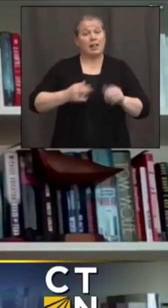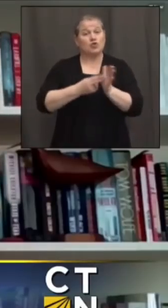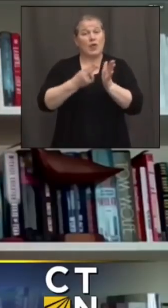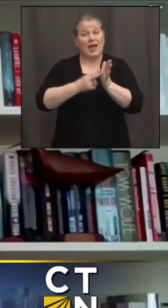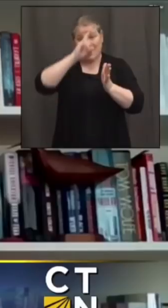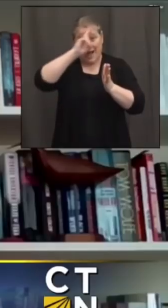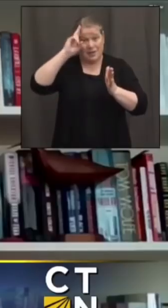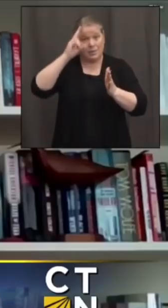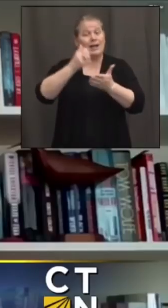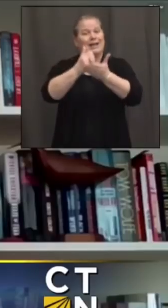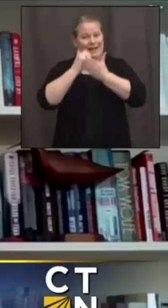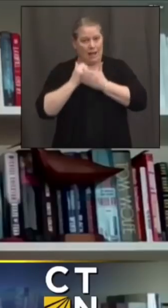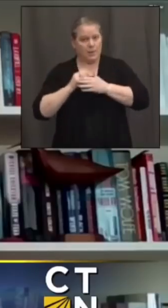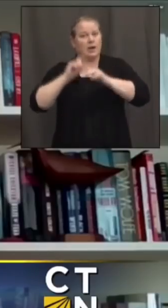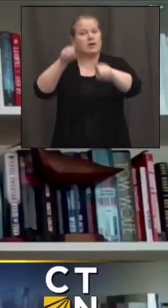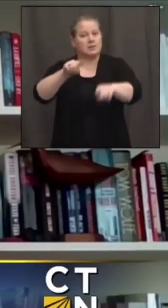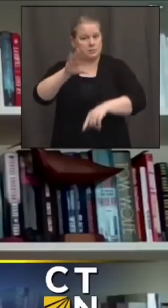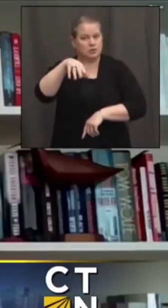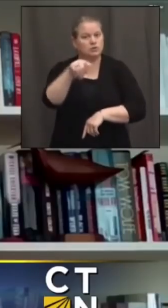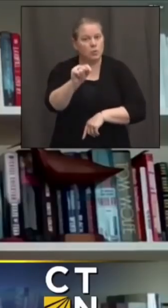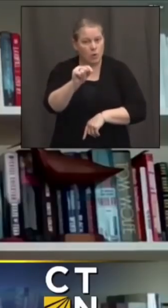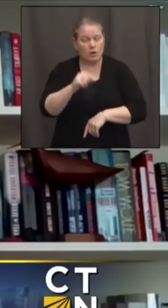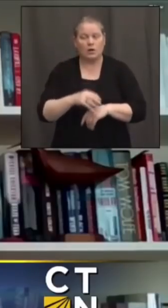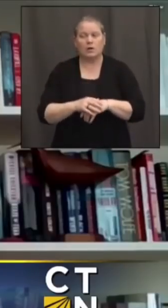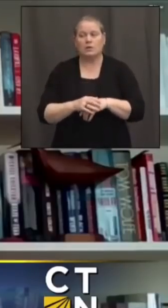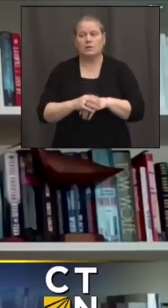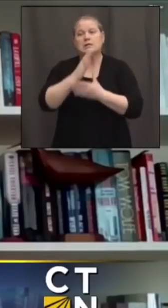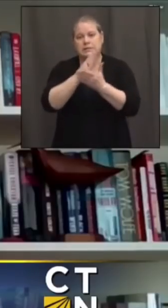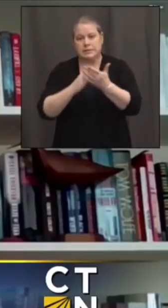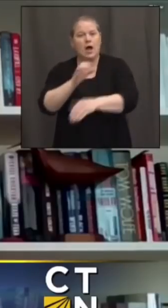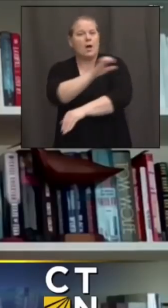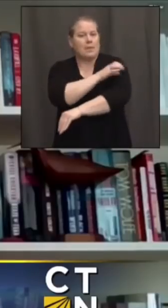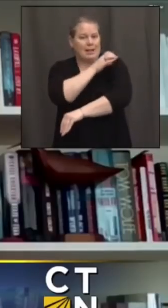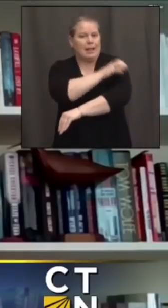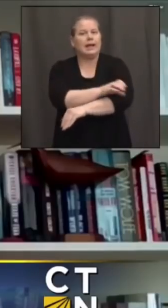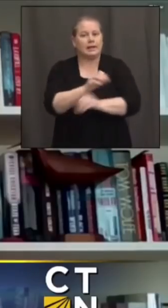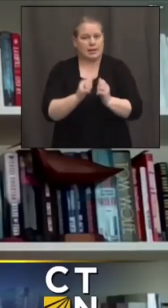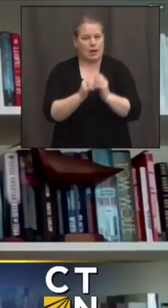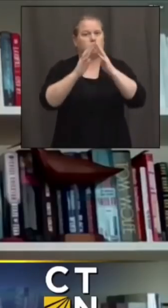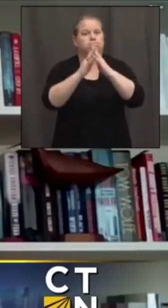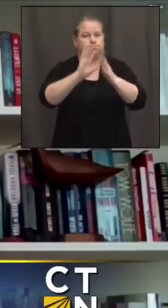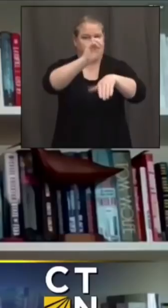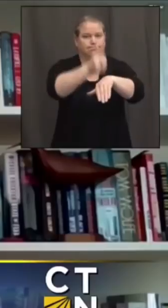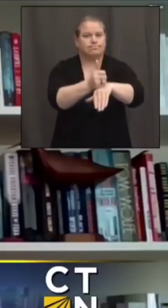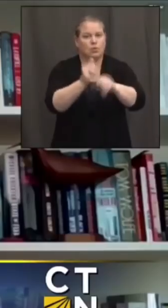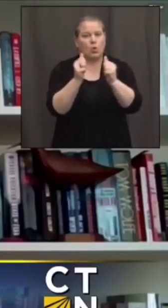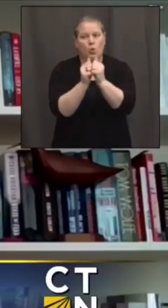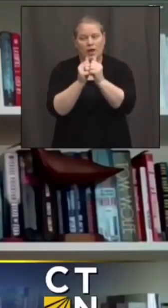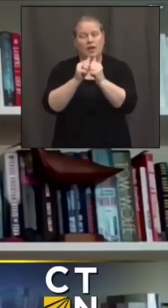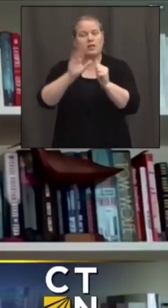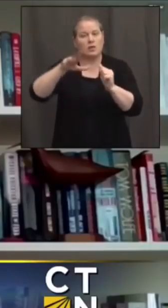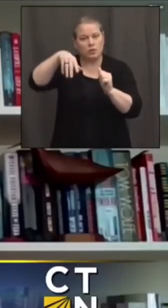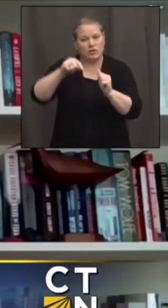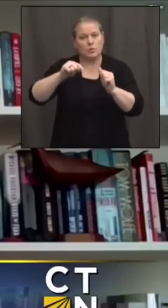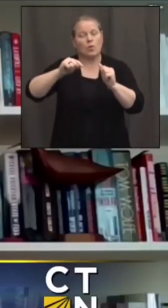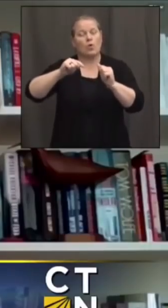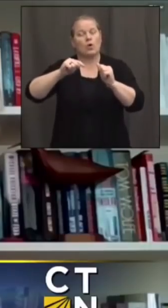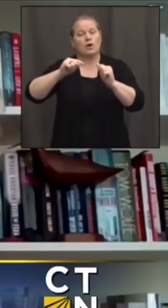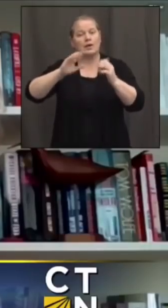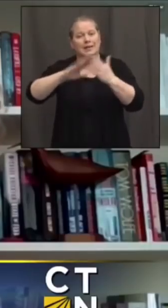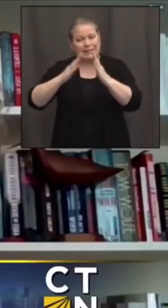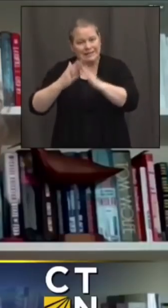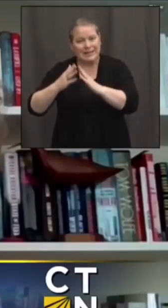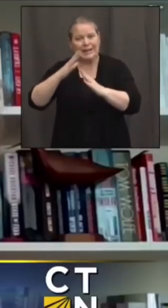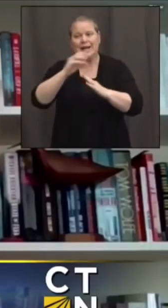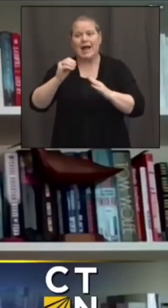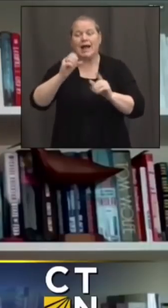some clinics that are being set up in collaboration with the city in senior high-rises, in senior centers. There's going